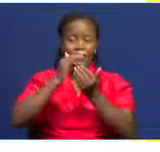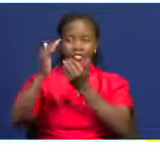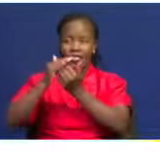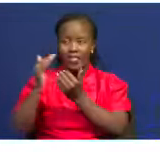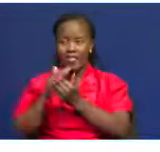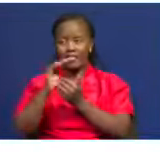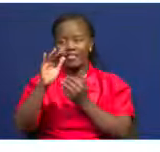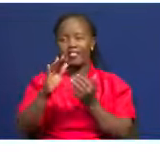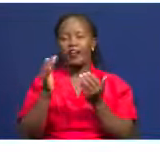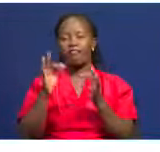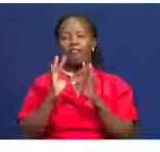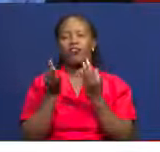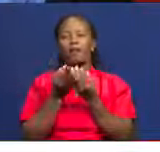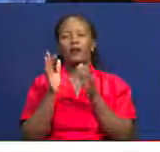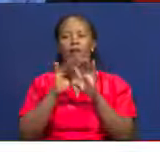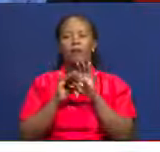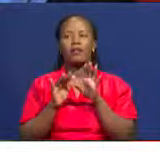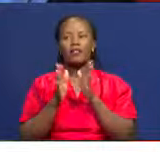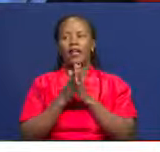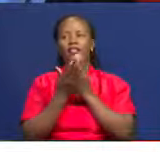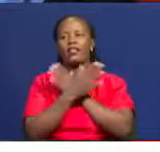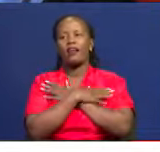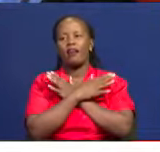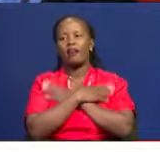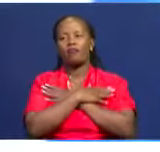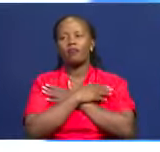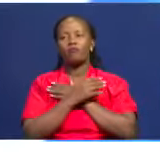myths surrounding the disease.